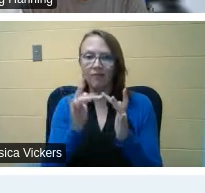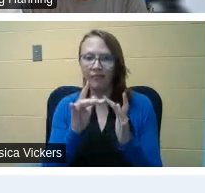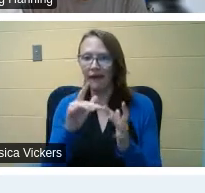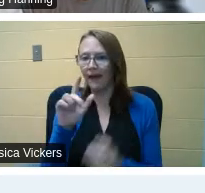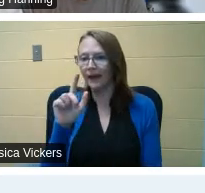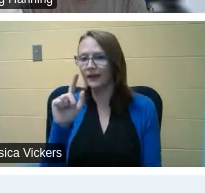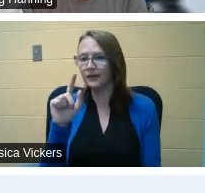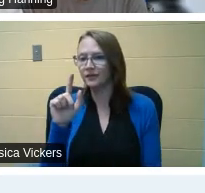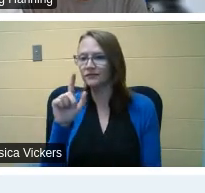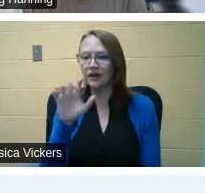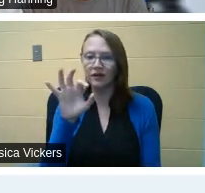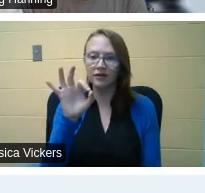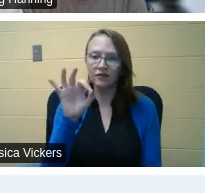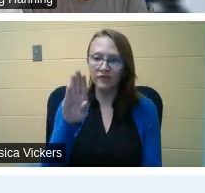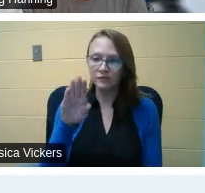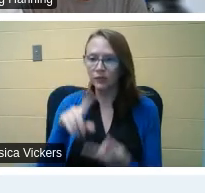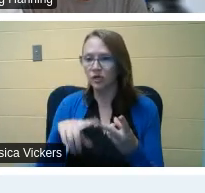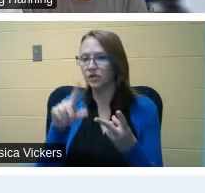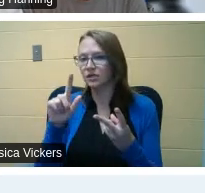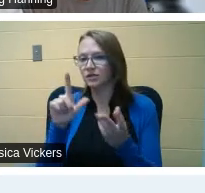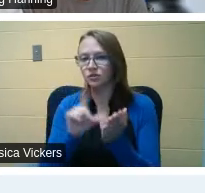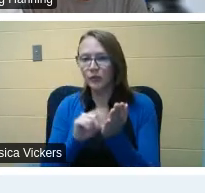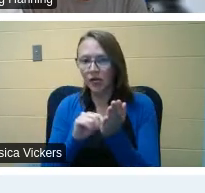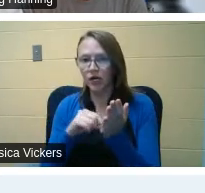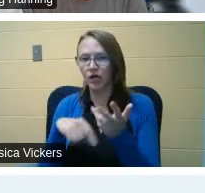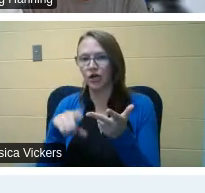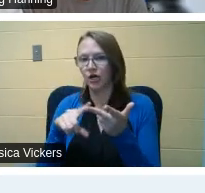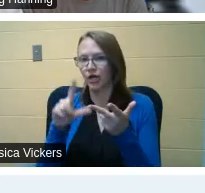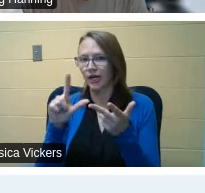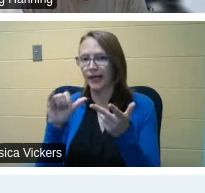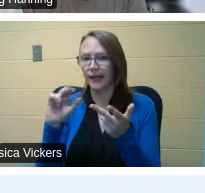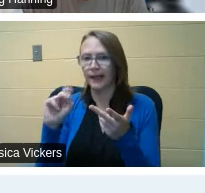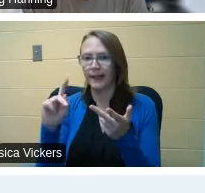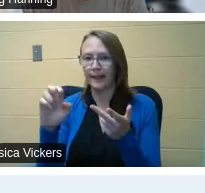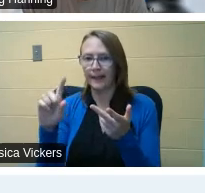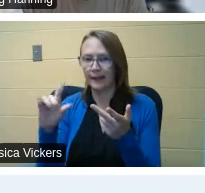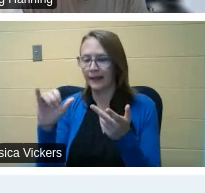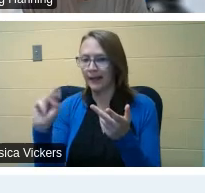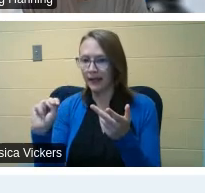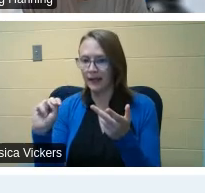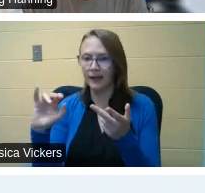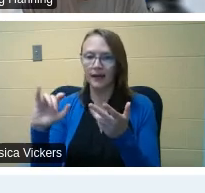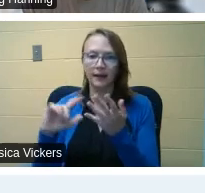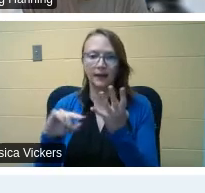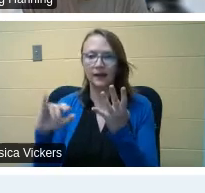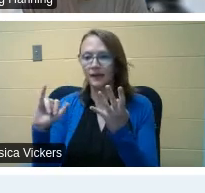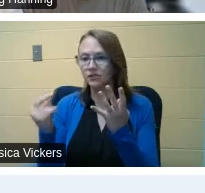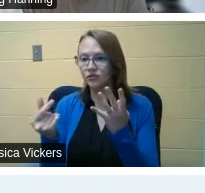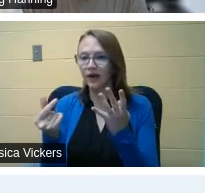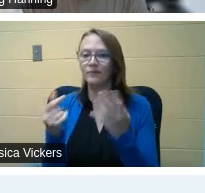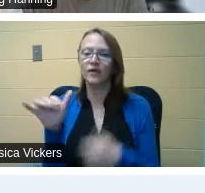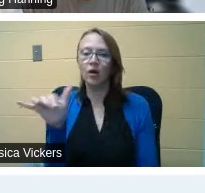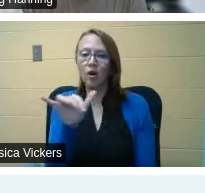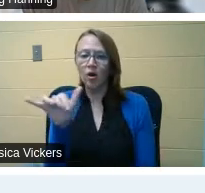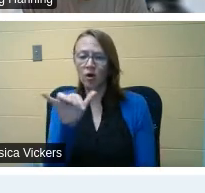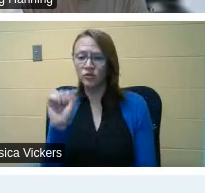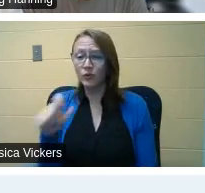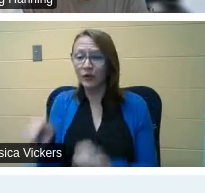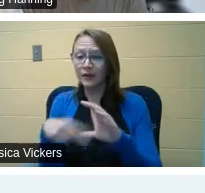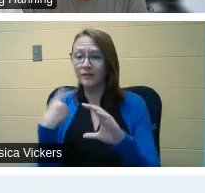all of those. And we also have a special email just for educators. If you have any questions or ideas, you can email us at